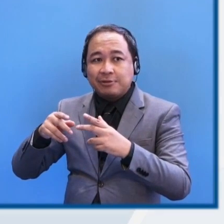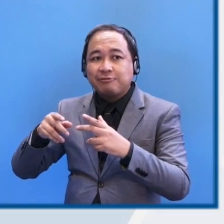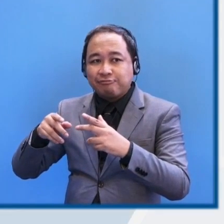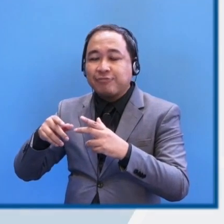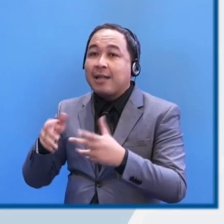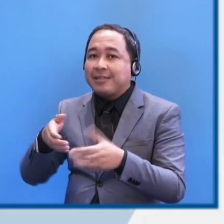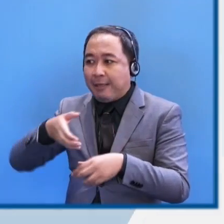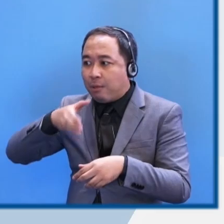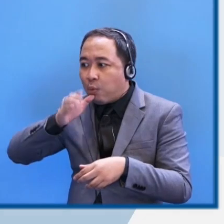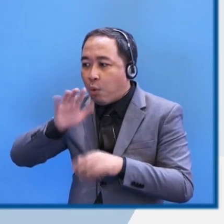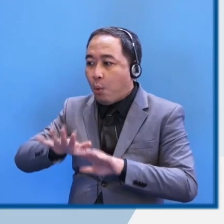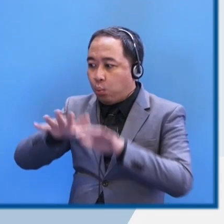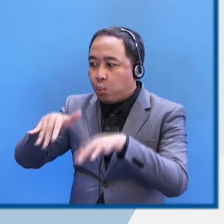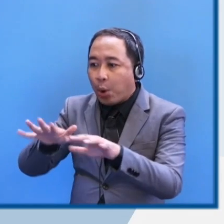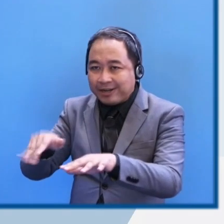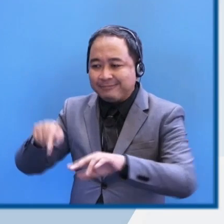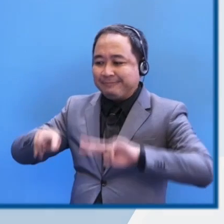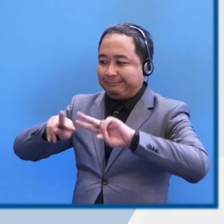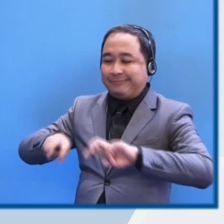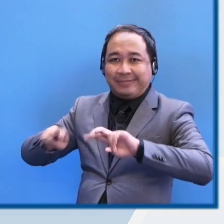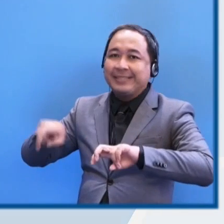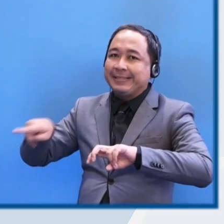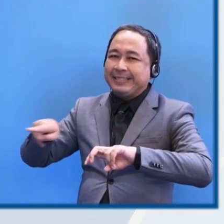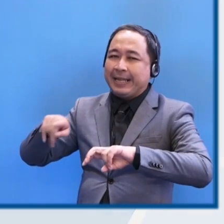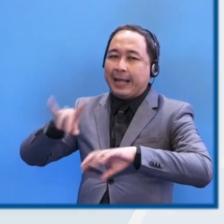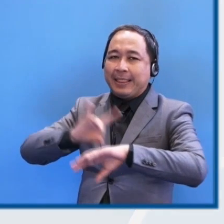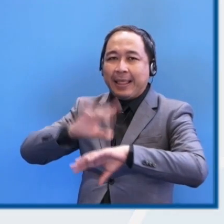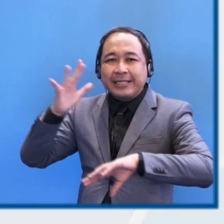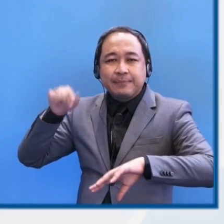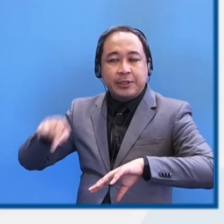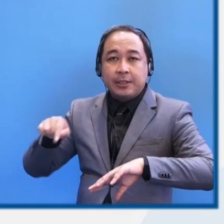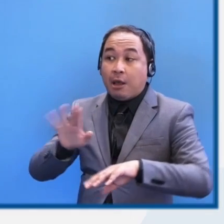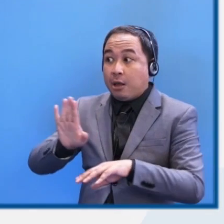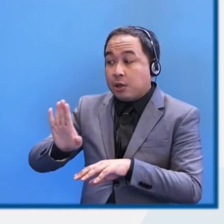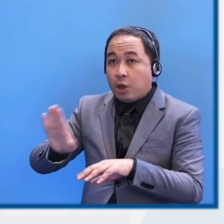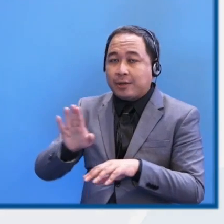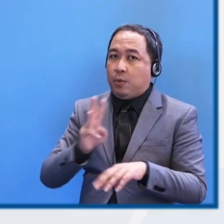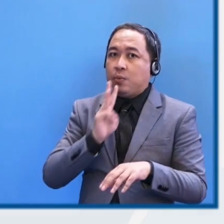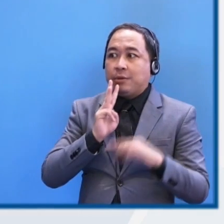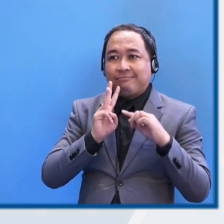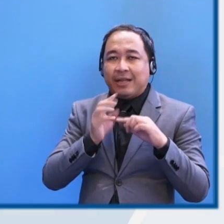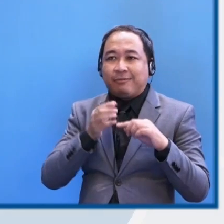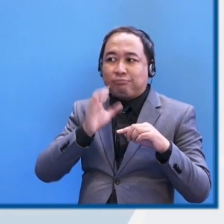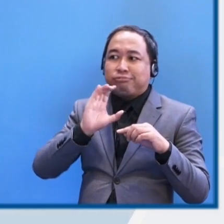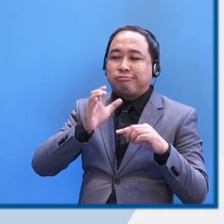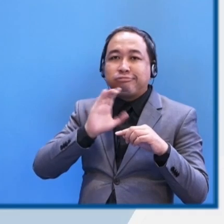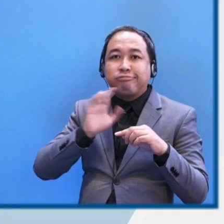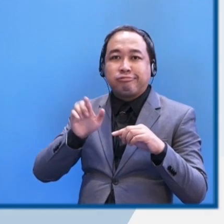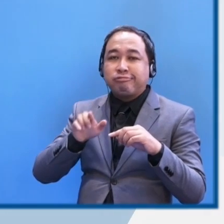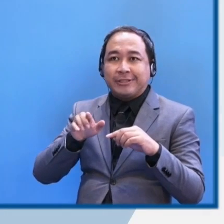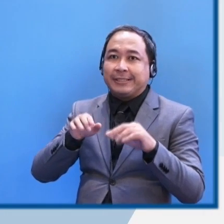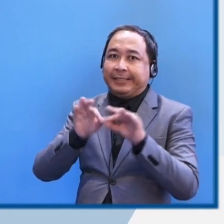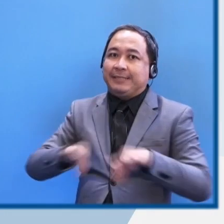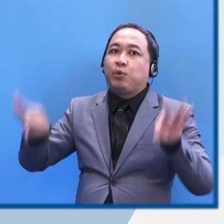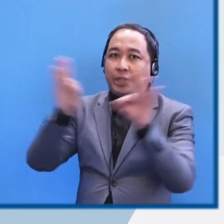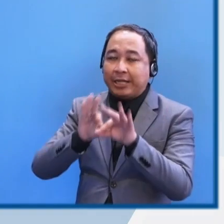Resources. As we know, water is an absolutely critical resource. Her job is to make sure that people get it, and we would